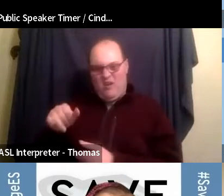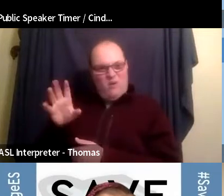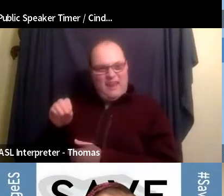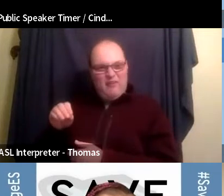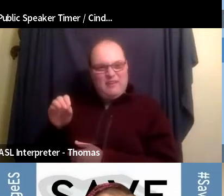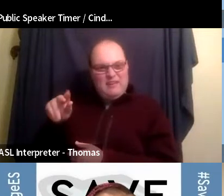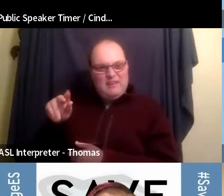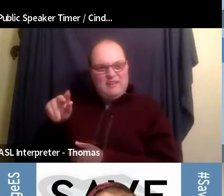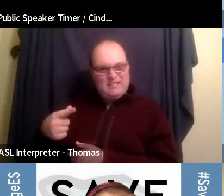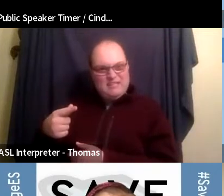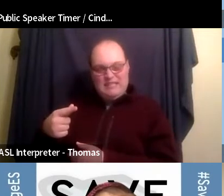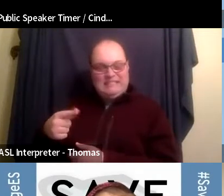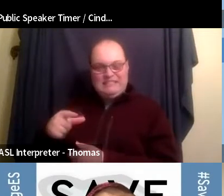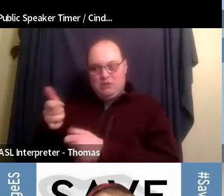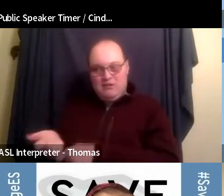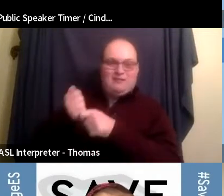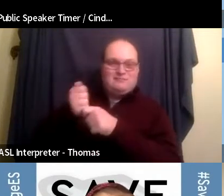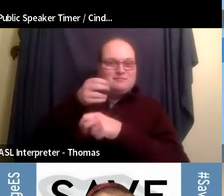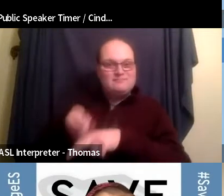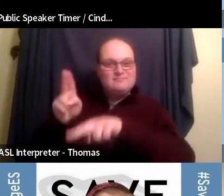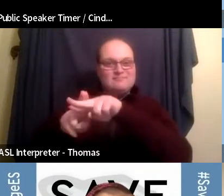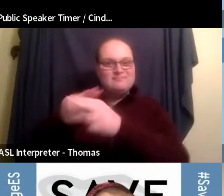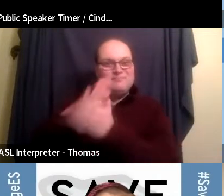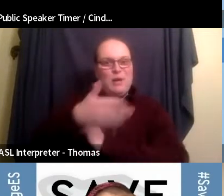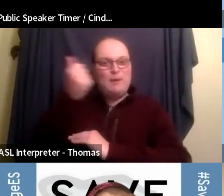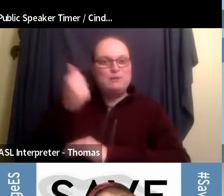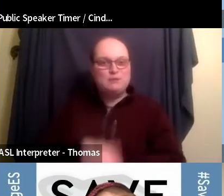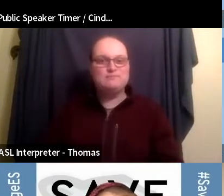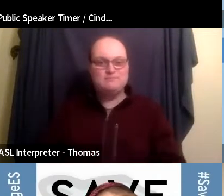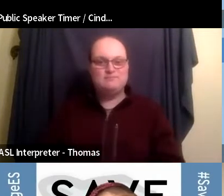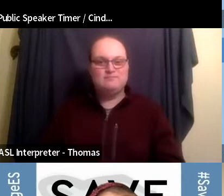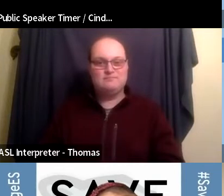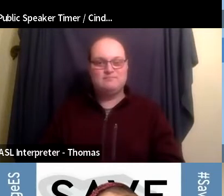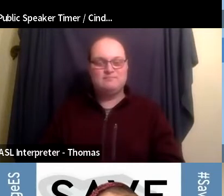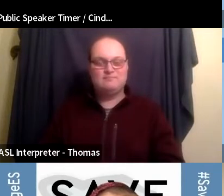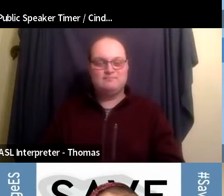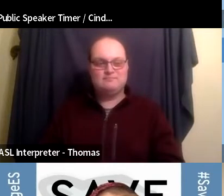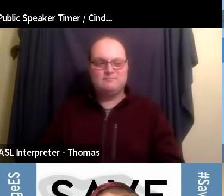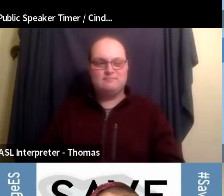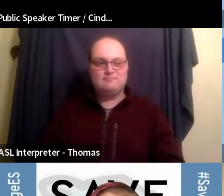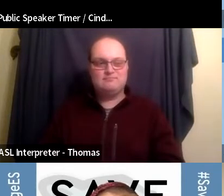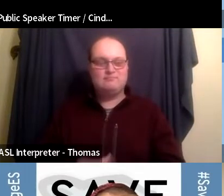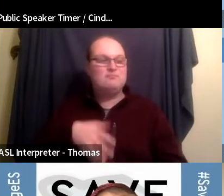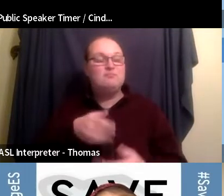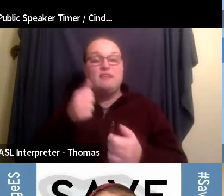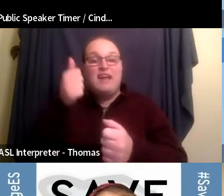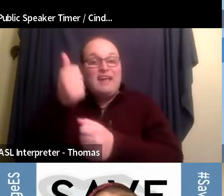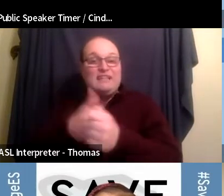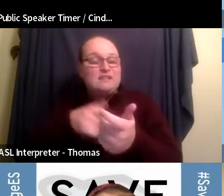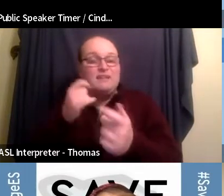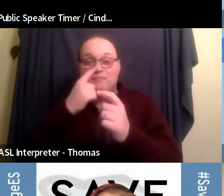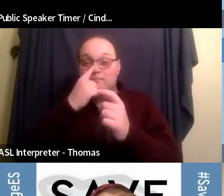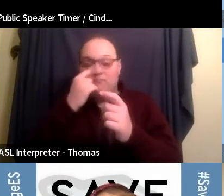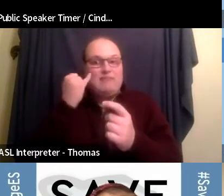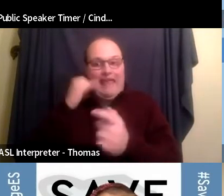school performance. Shifting Pointer Ridge Elementary students to schools with enrollment numbers already close to 500 and 600 students will not help the